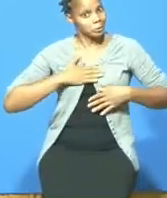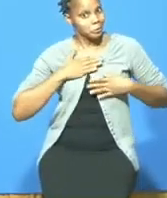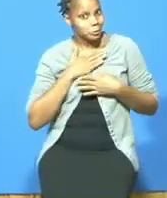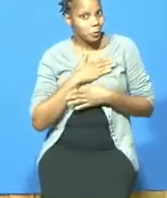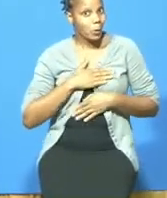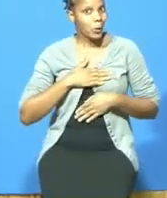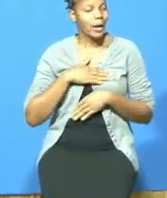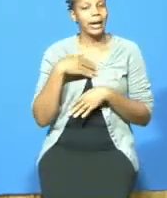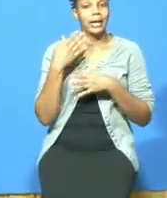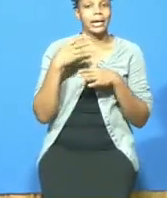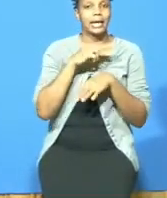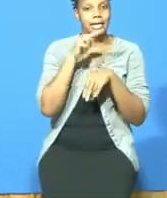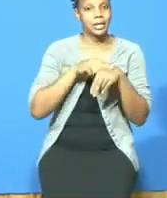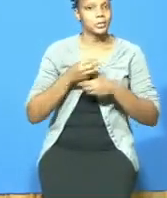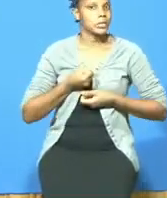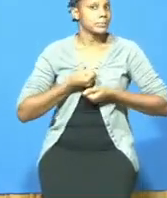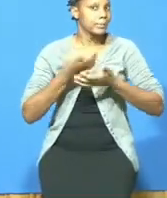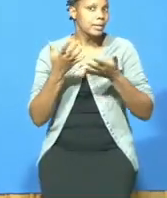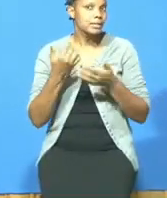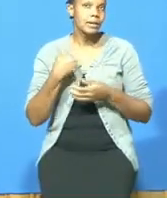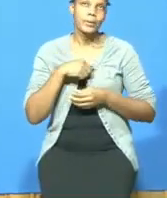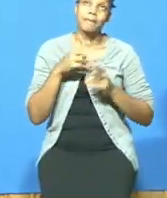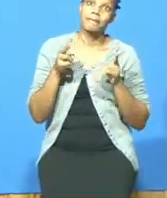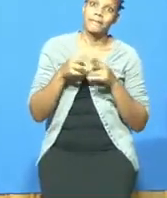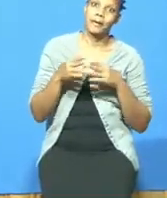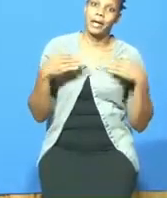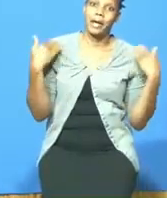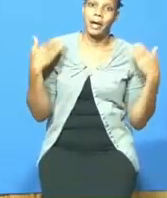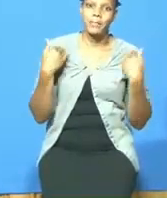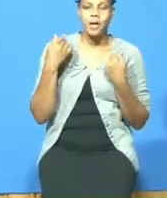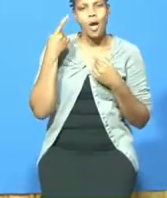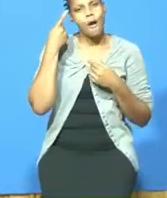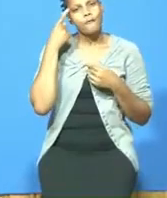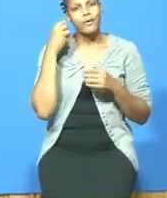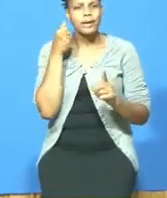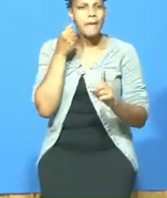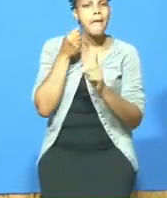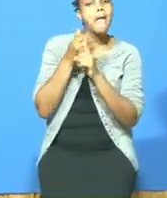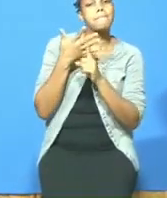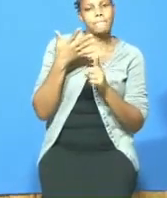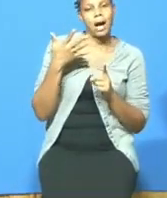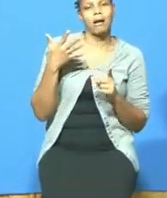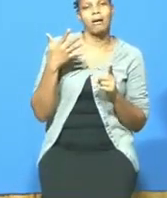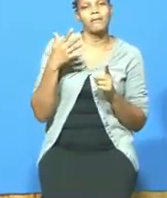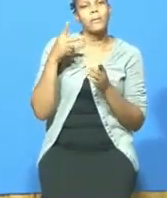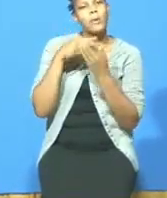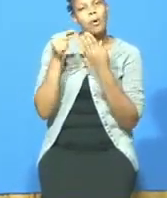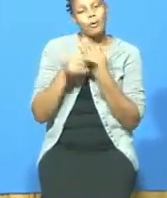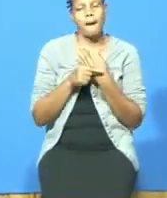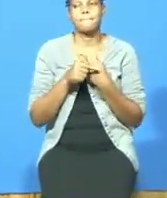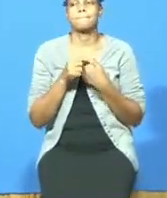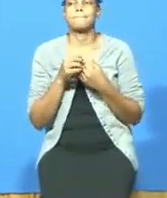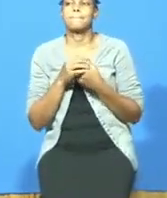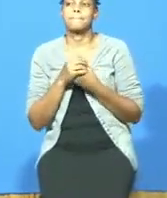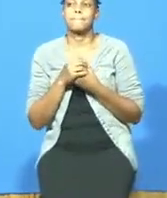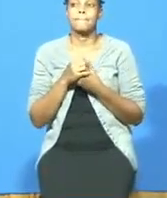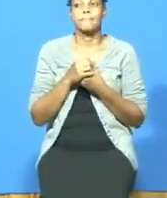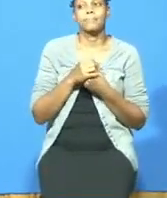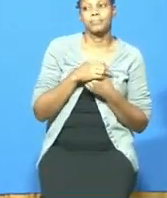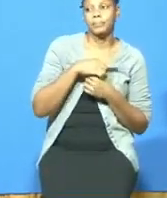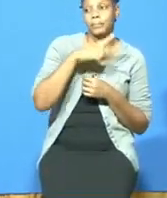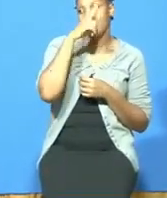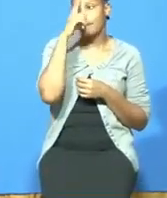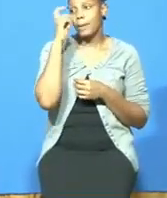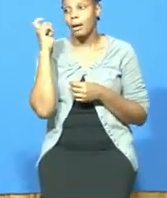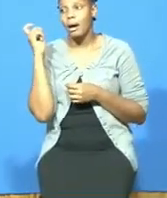Nature Speaks. We are very happy for the impact of the program. Because